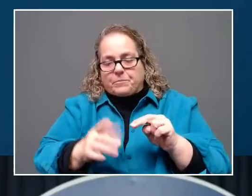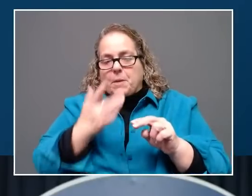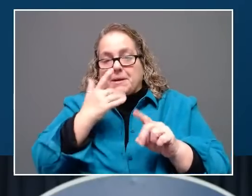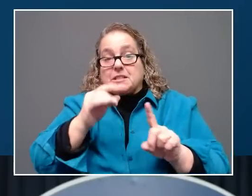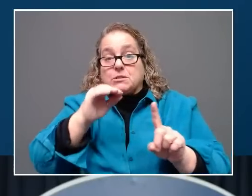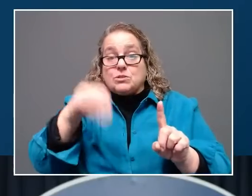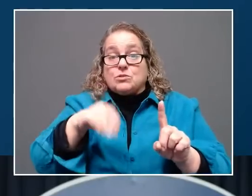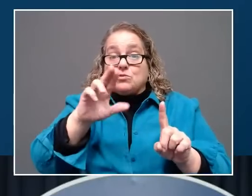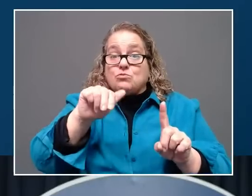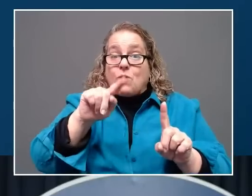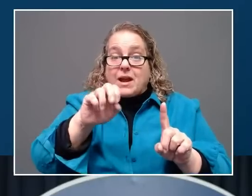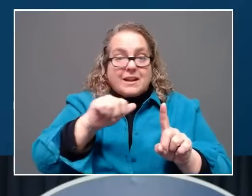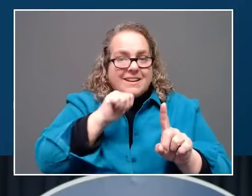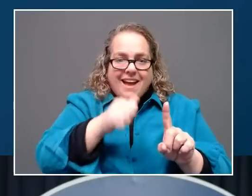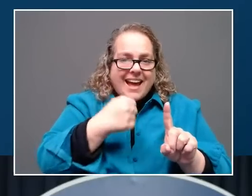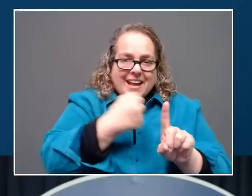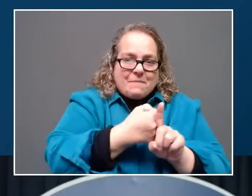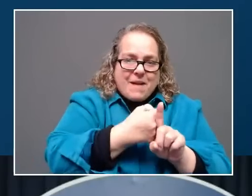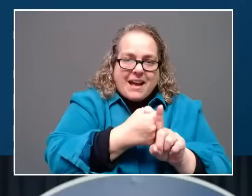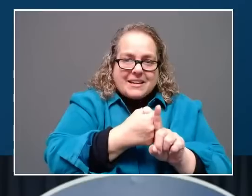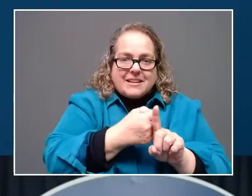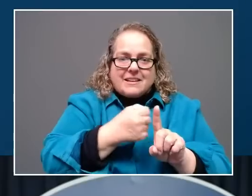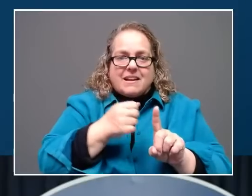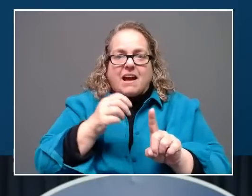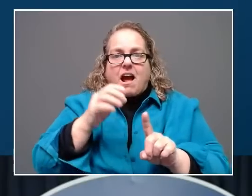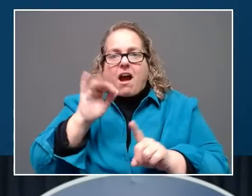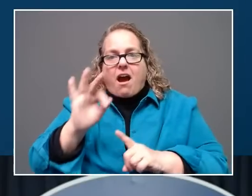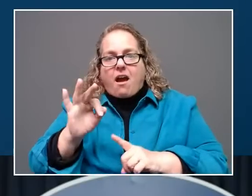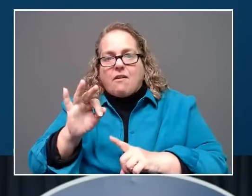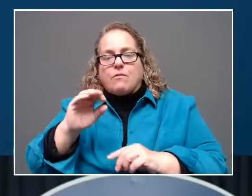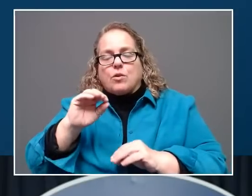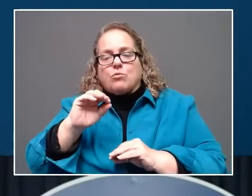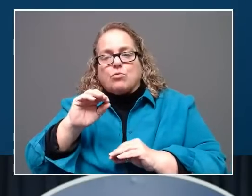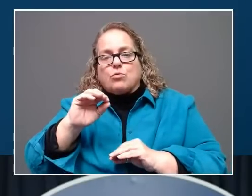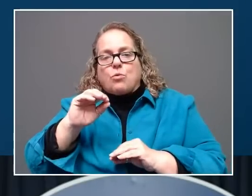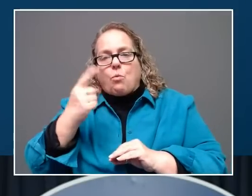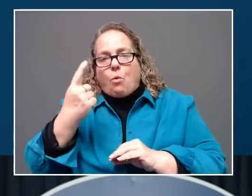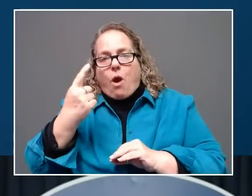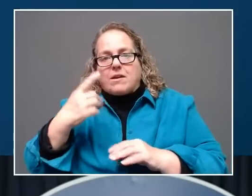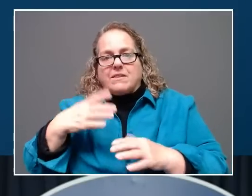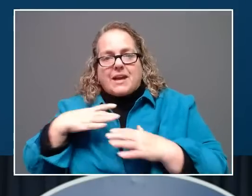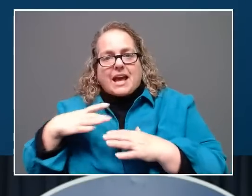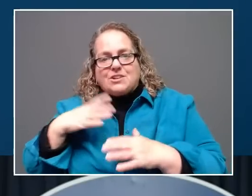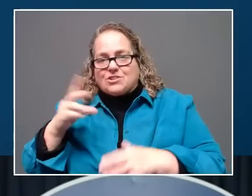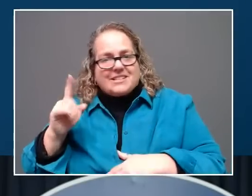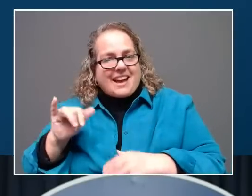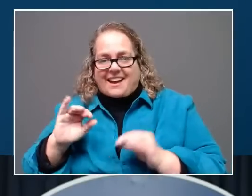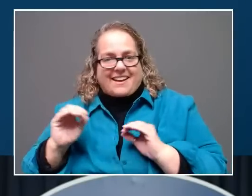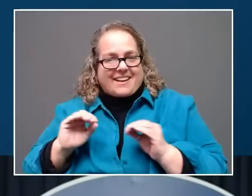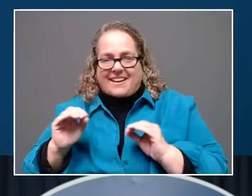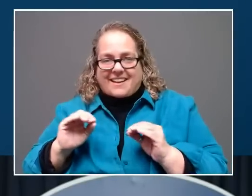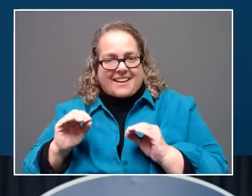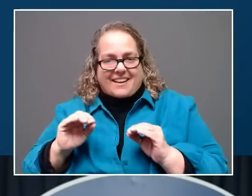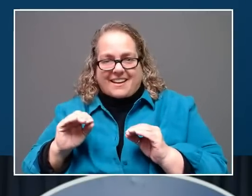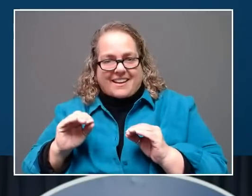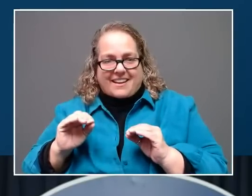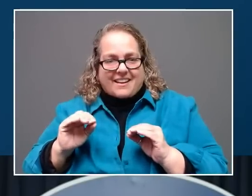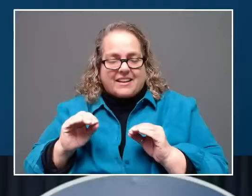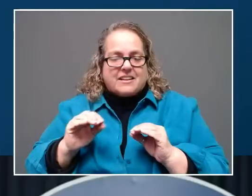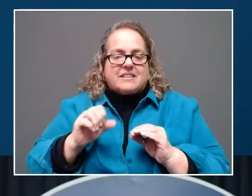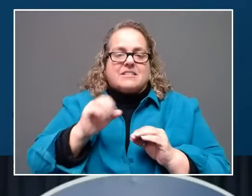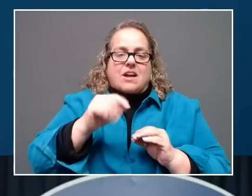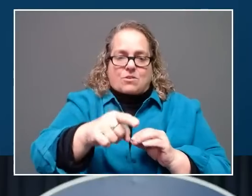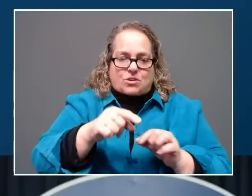when there is one less day. It's still that average percentage. So that is showing a